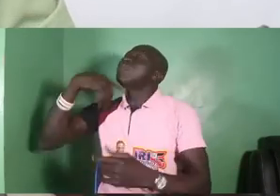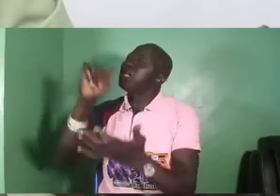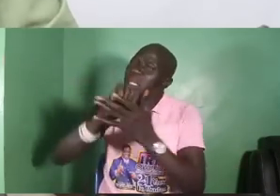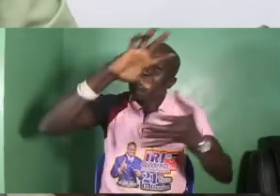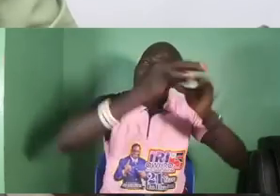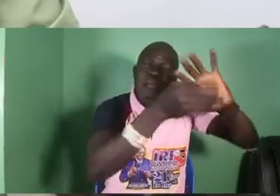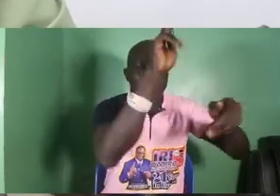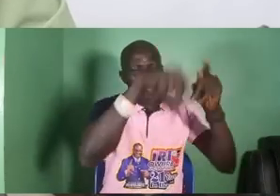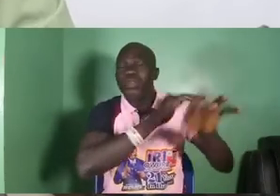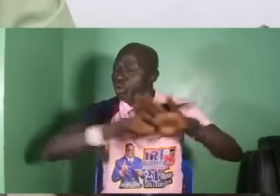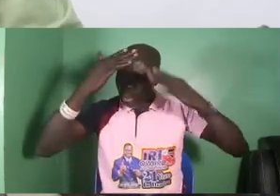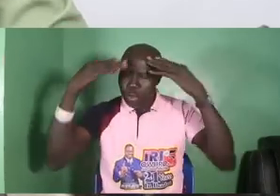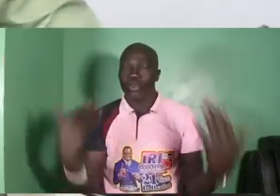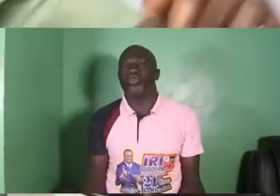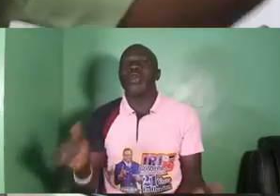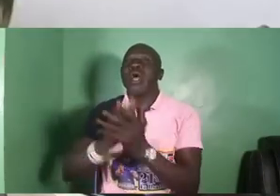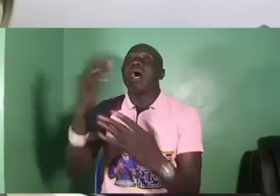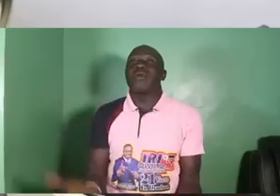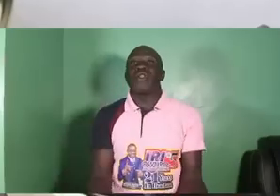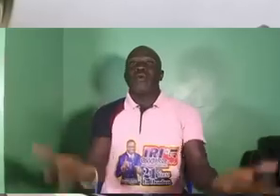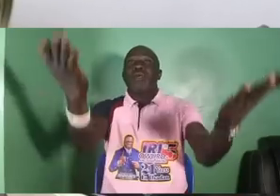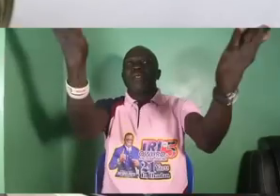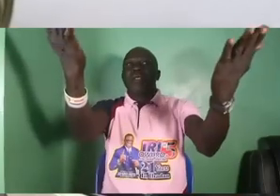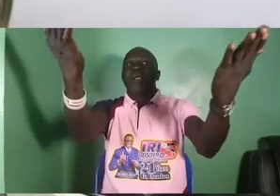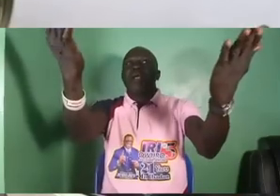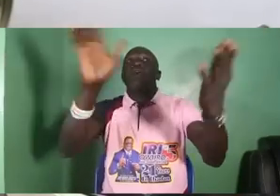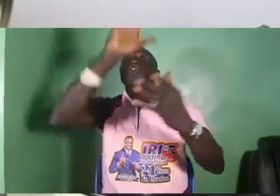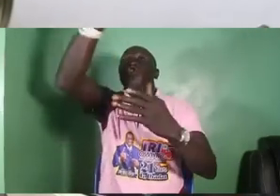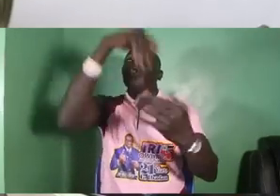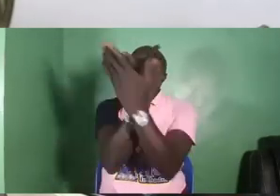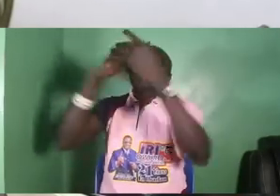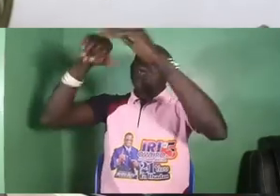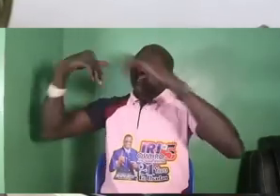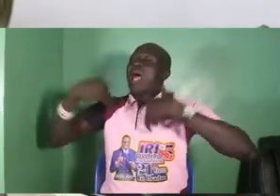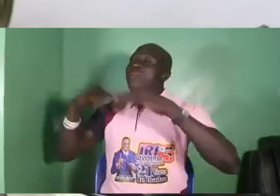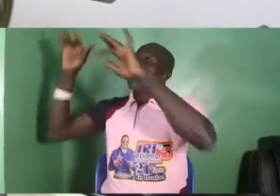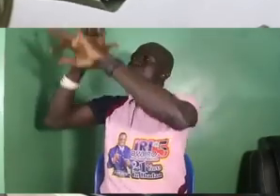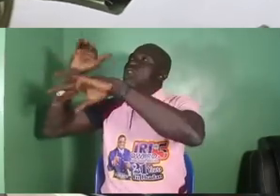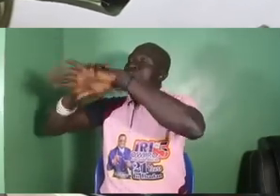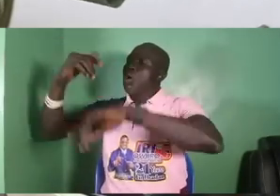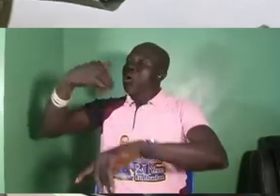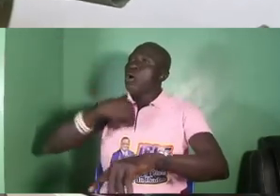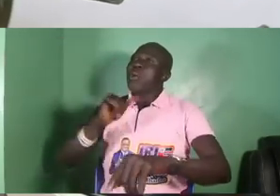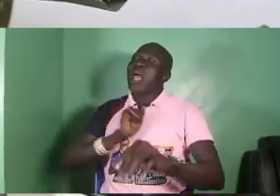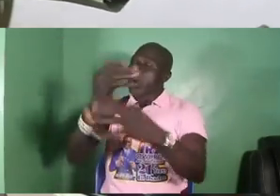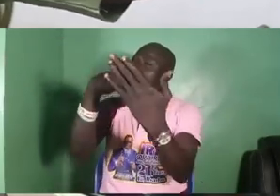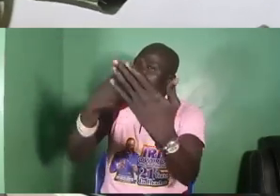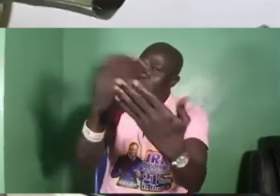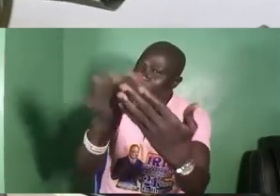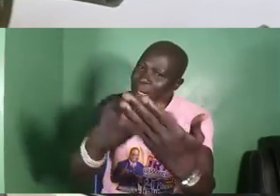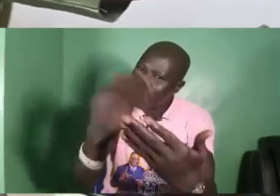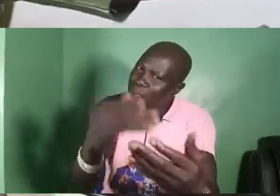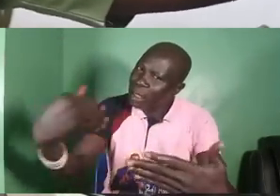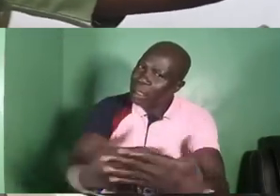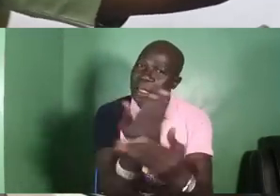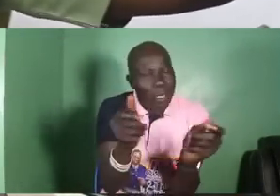for a boy that I must say? People use it. And never so keep up your head. And then you're a sad boy. Oh, he will have mercy on me. Go back to work. I want to protect